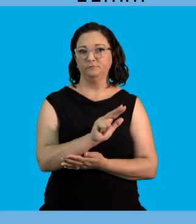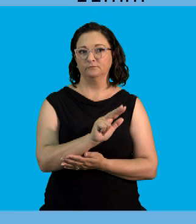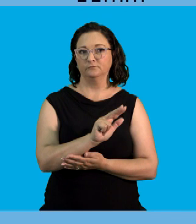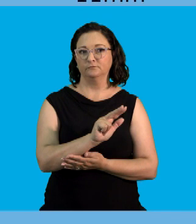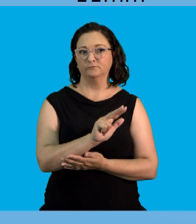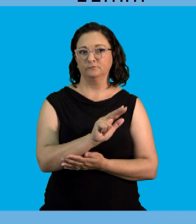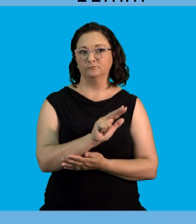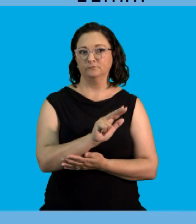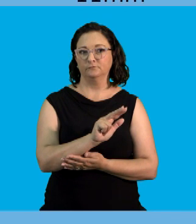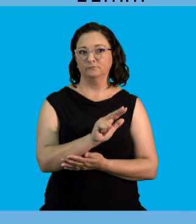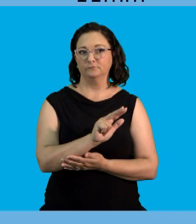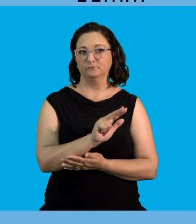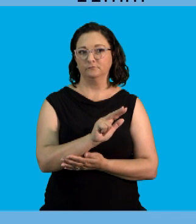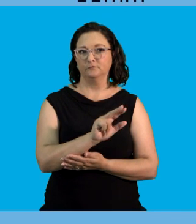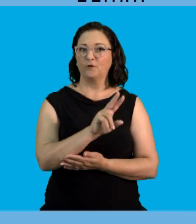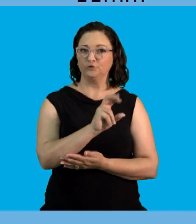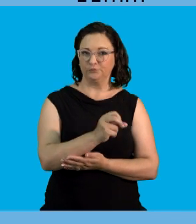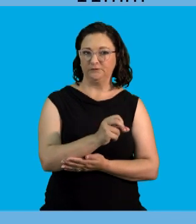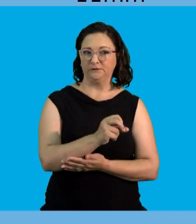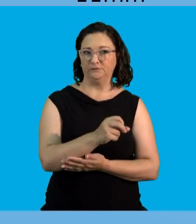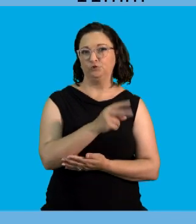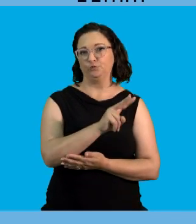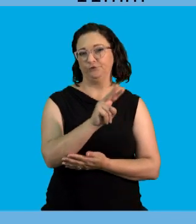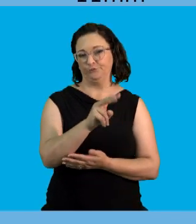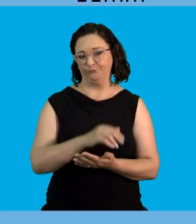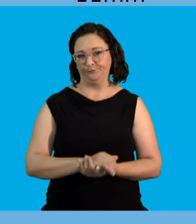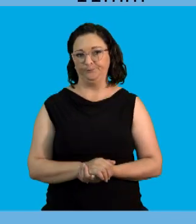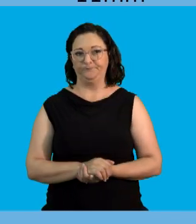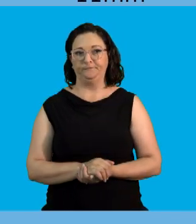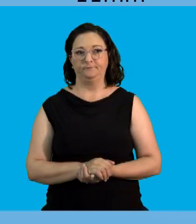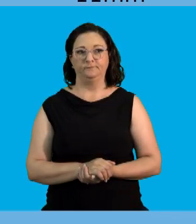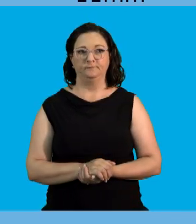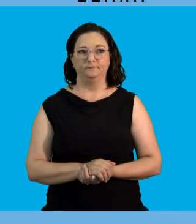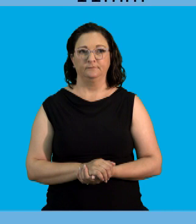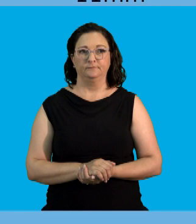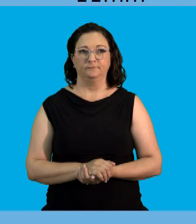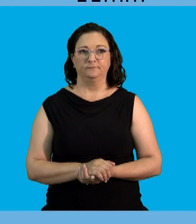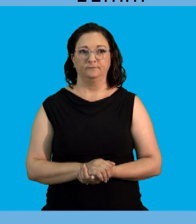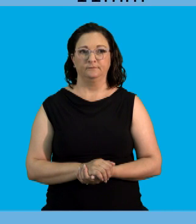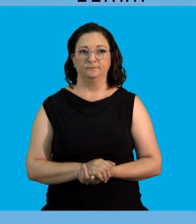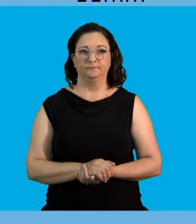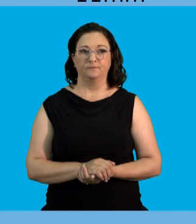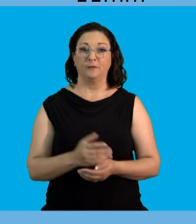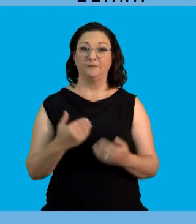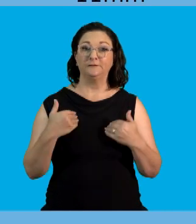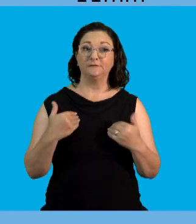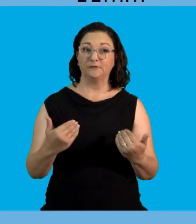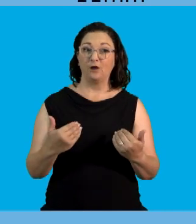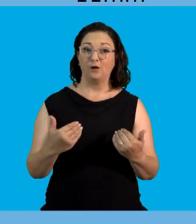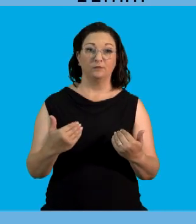18, 12, 14, 16, 18, 20, and 22. In fact, you should be starting from